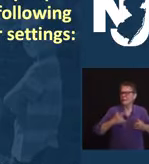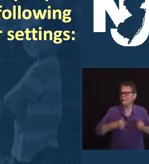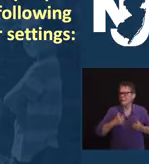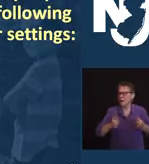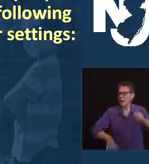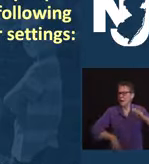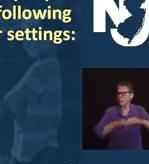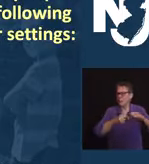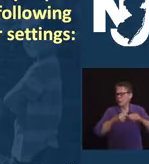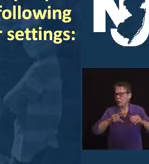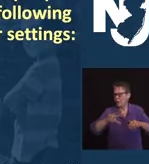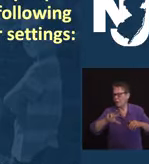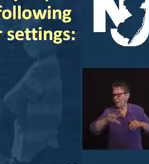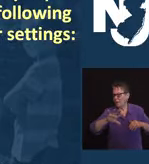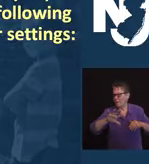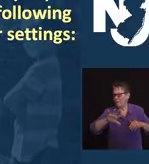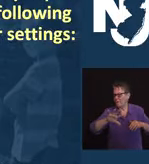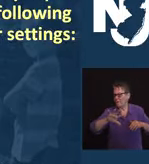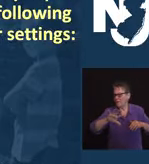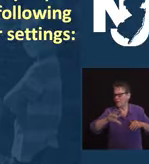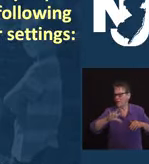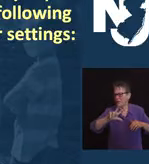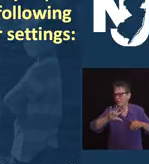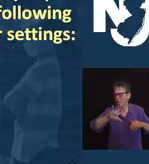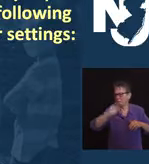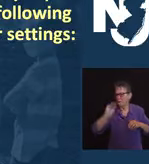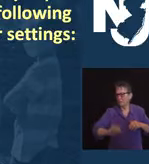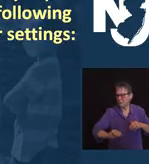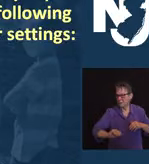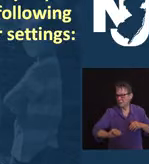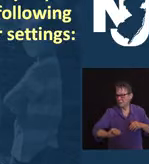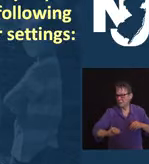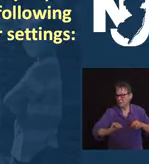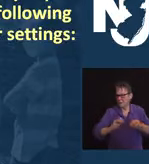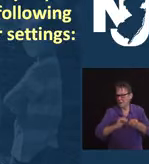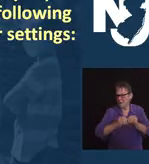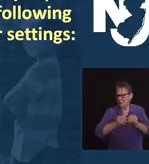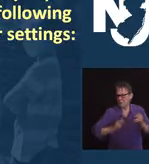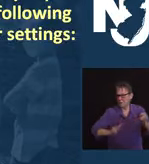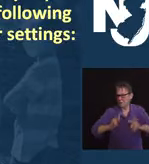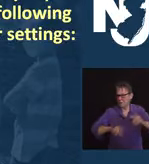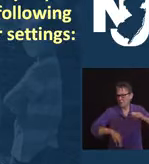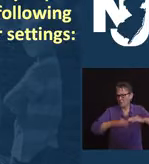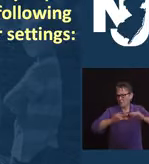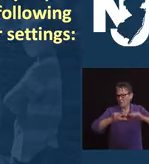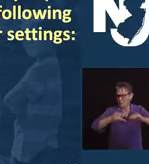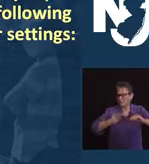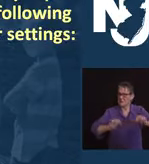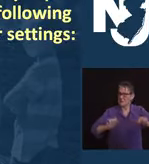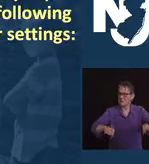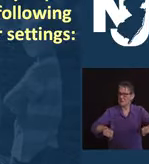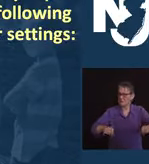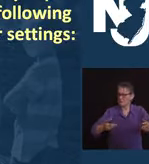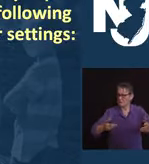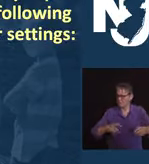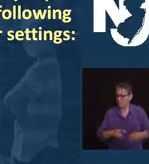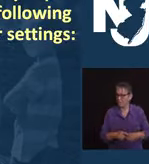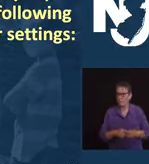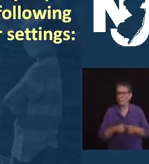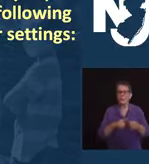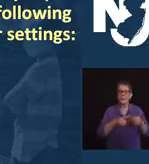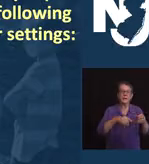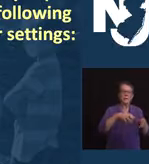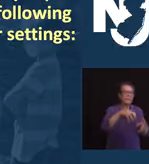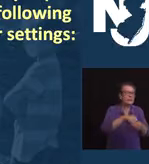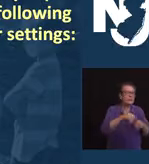This will align all catered events with the capacity limitations for indoor wedding receptions. So again,